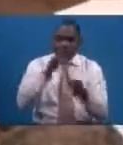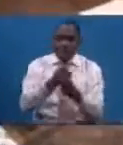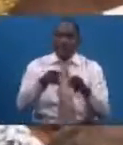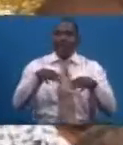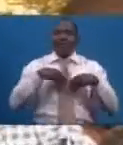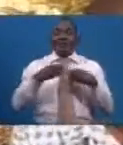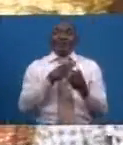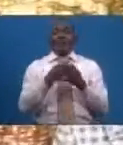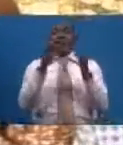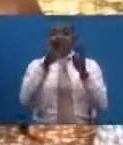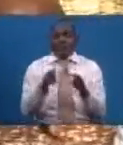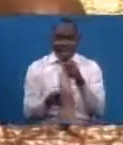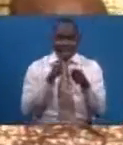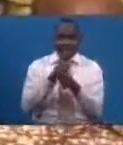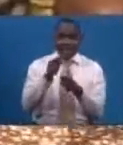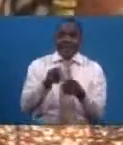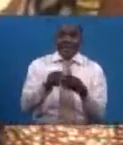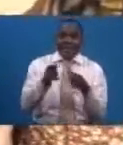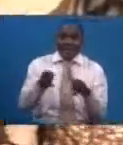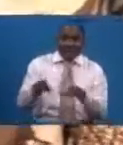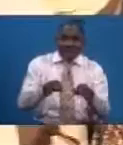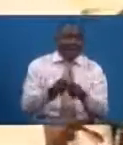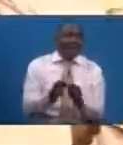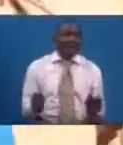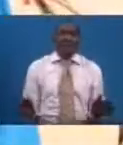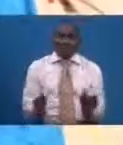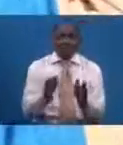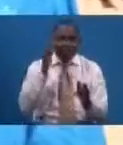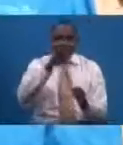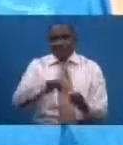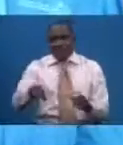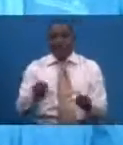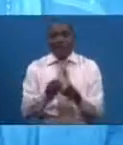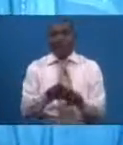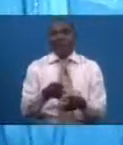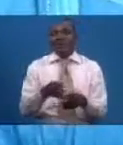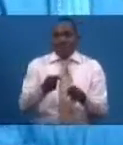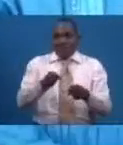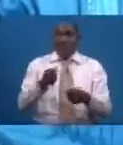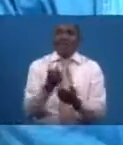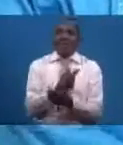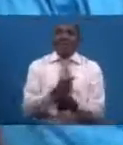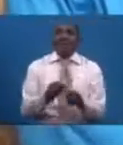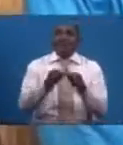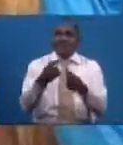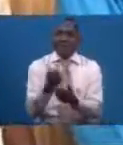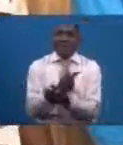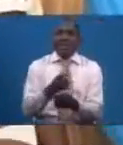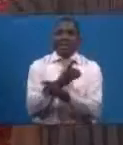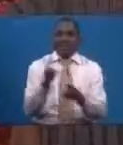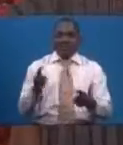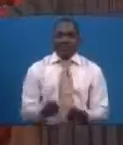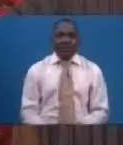petition. He said the move will be a legacy that will inspire future generations to uphold the country's democracy and rule of